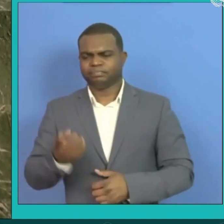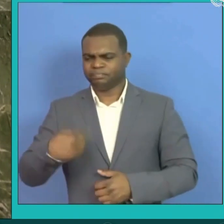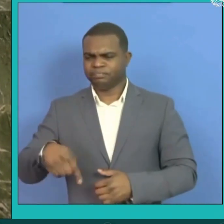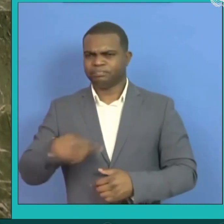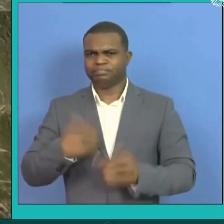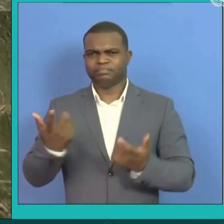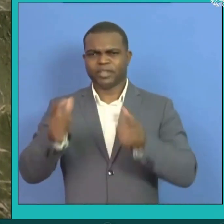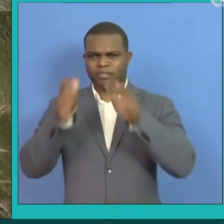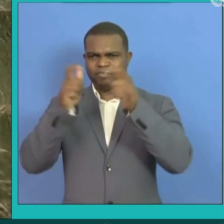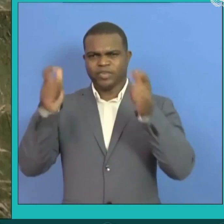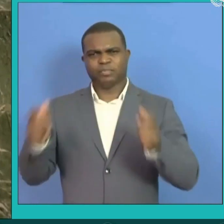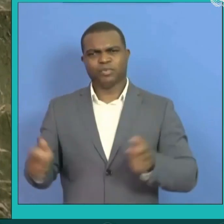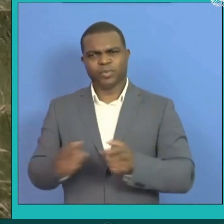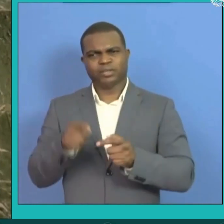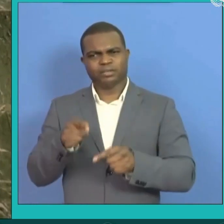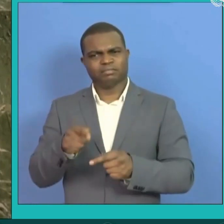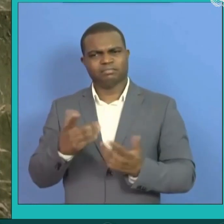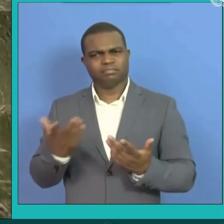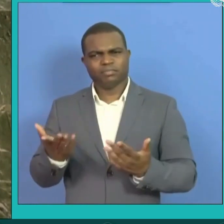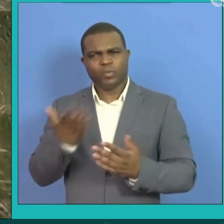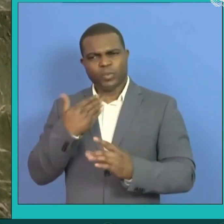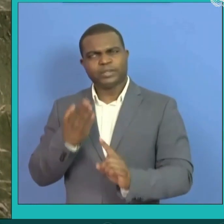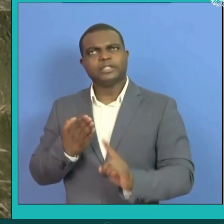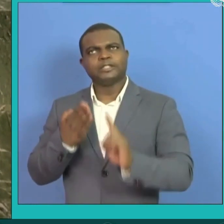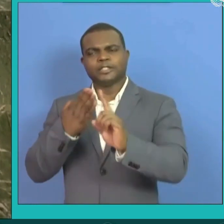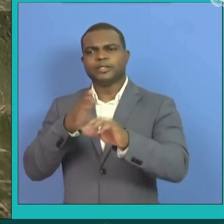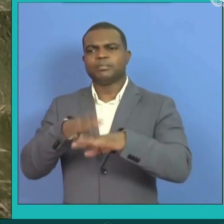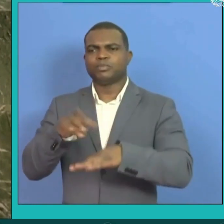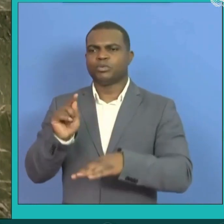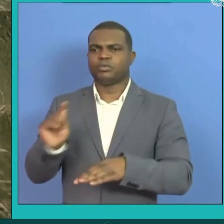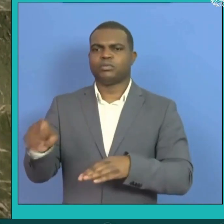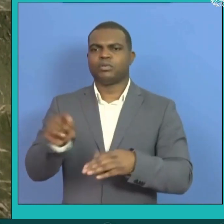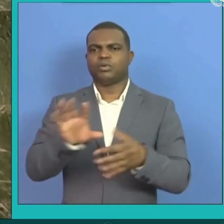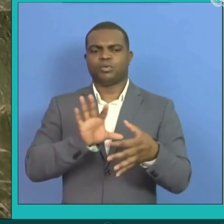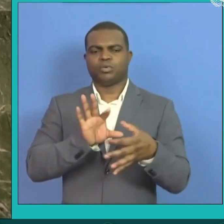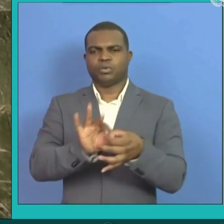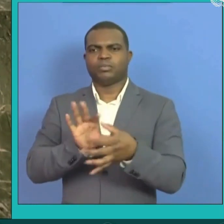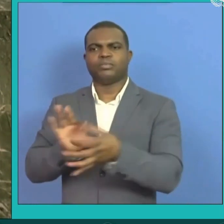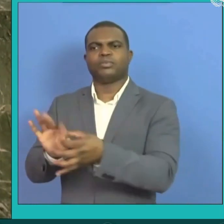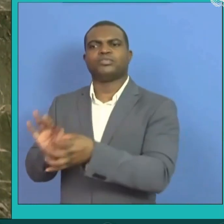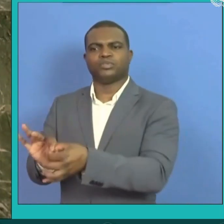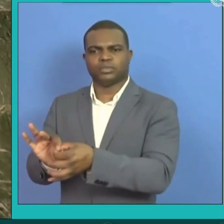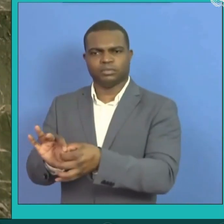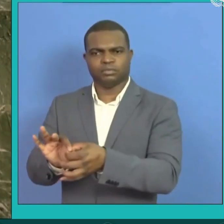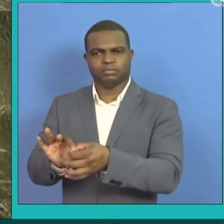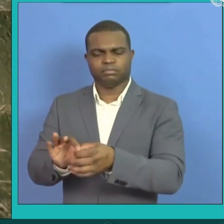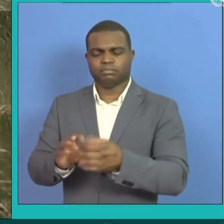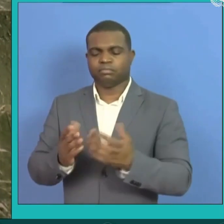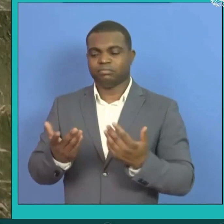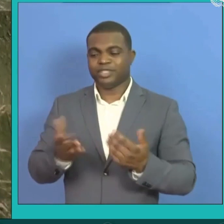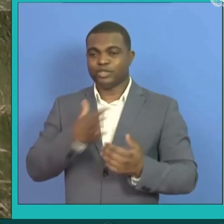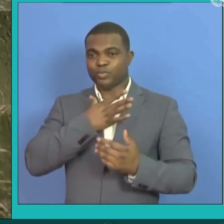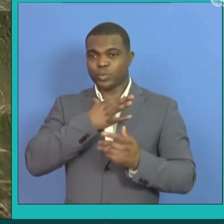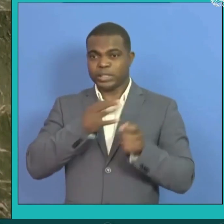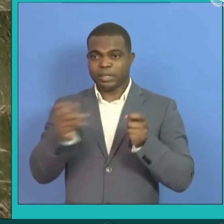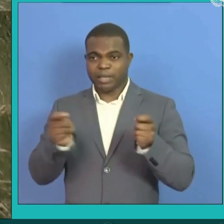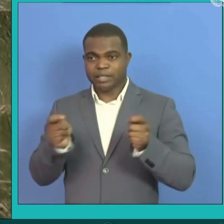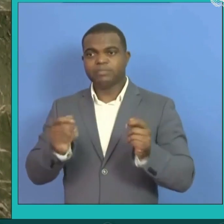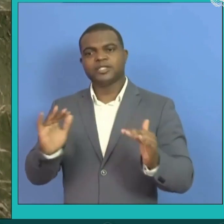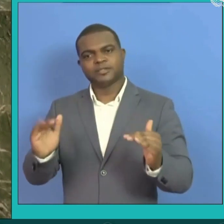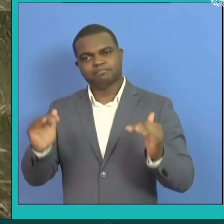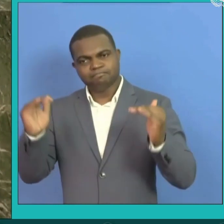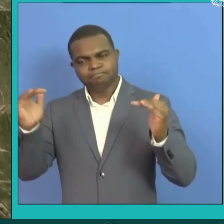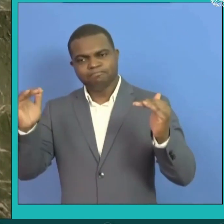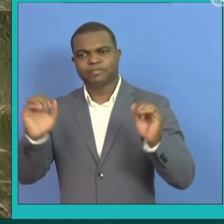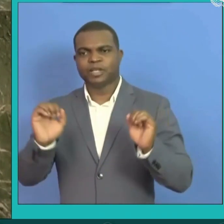President, we are at the midpoint of the implementation of the 2015 agreements, and progress has stalled